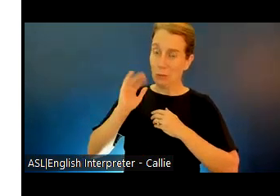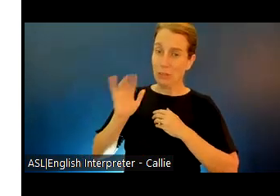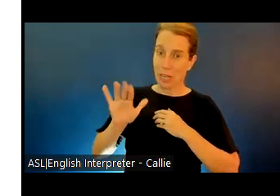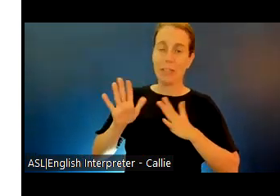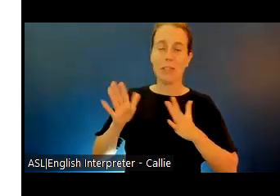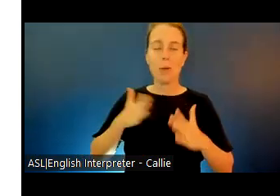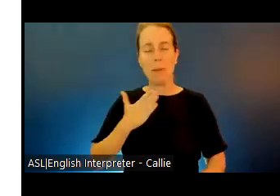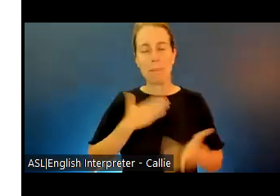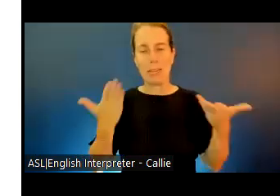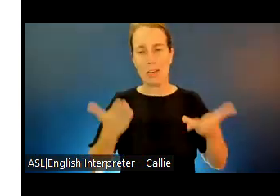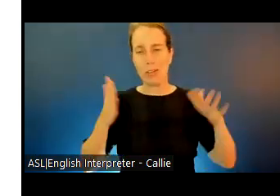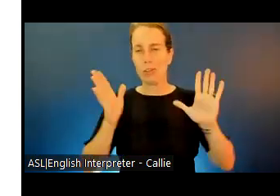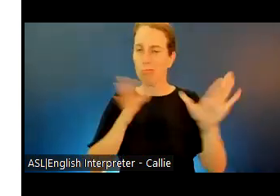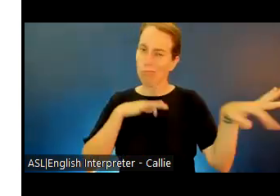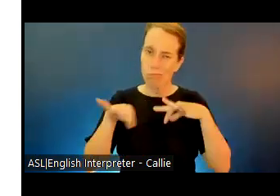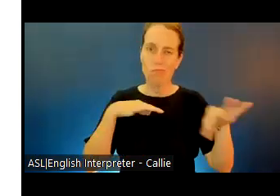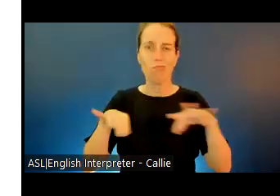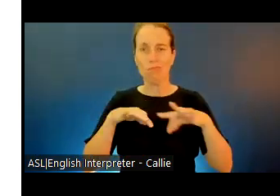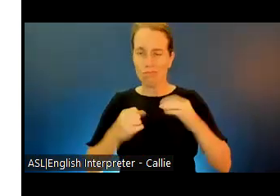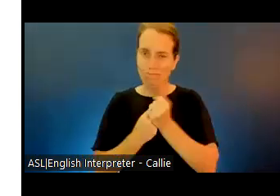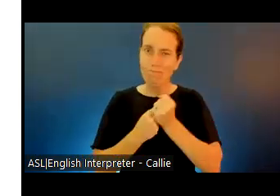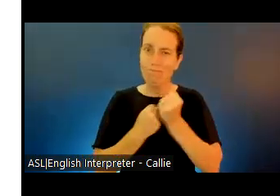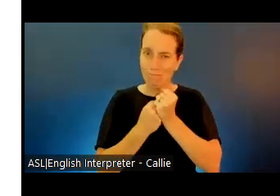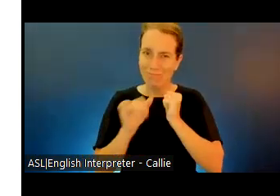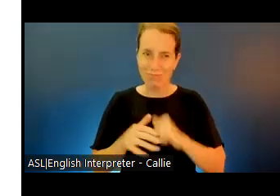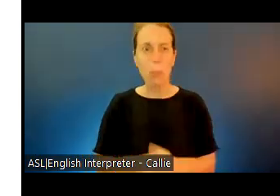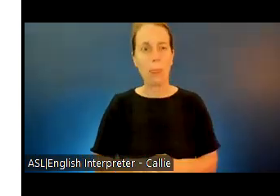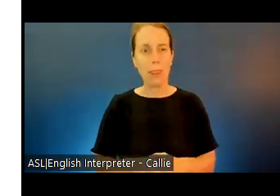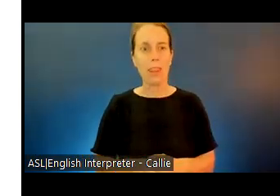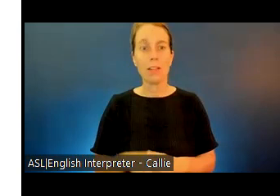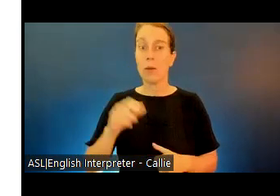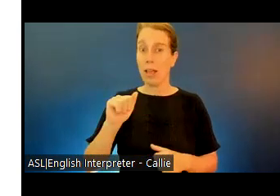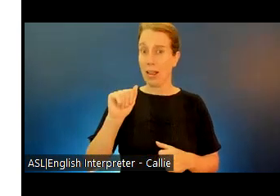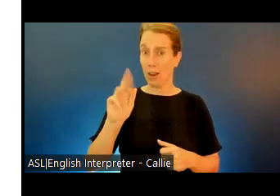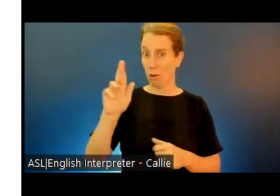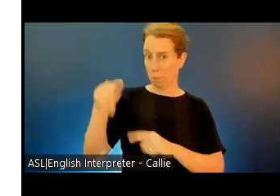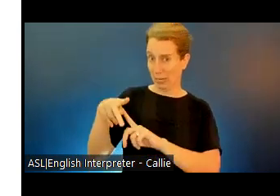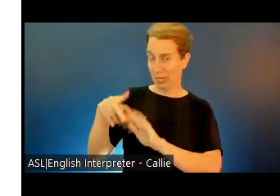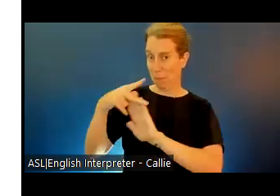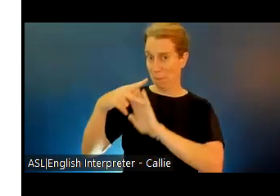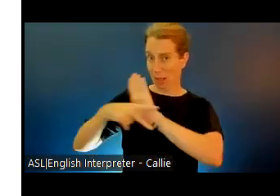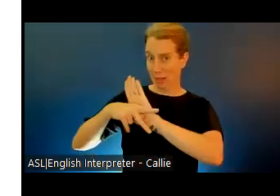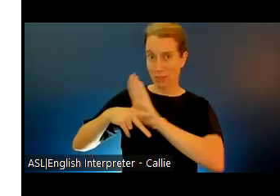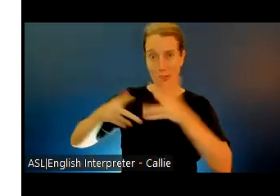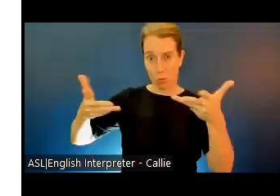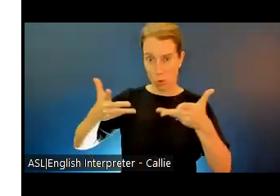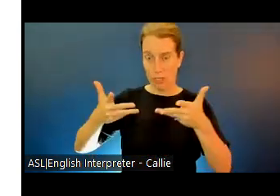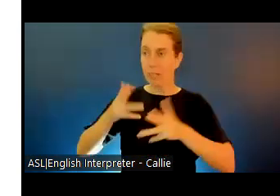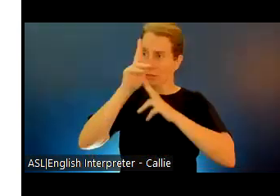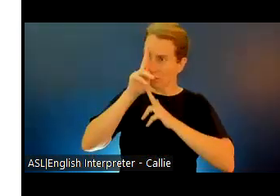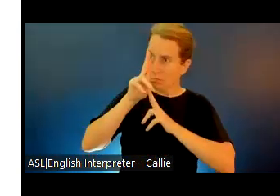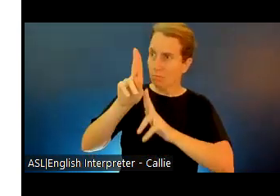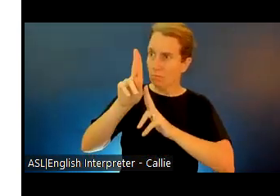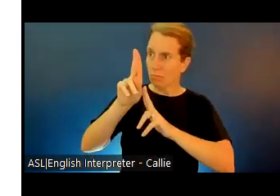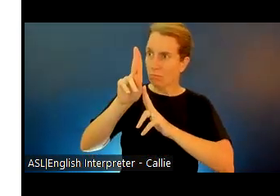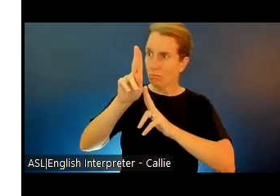it relates to our program today? Where our policy book states that dignity and respect free from discrimination, that's the